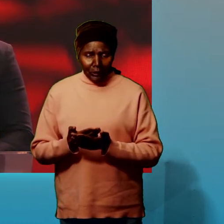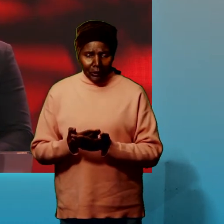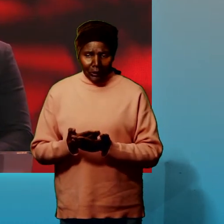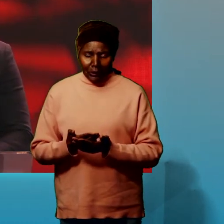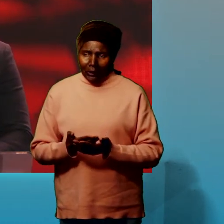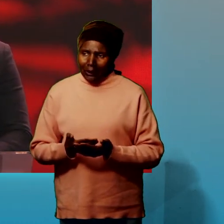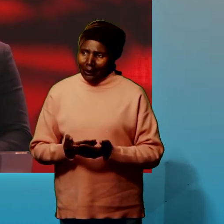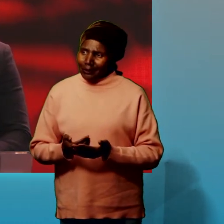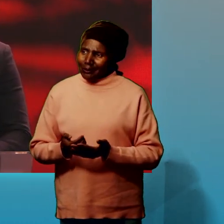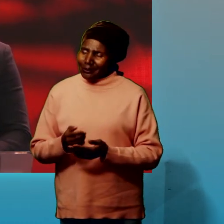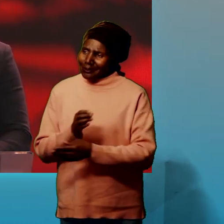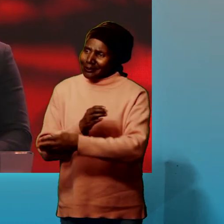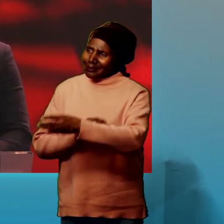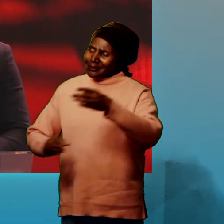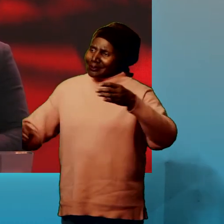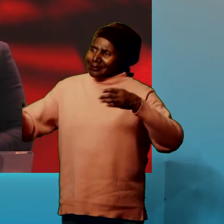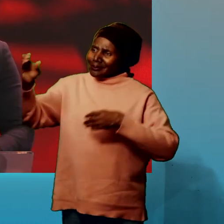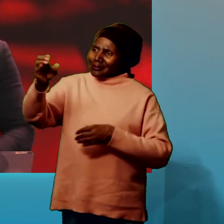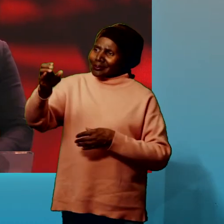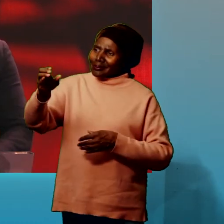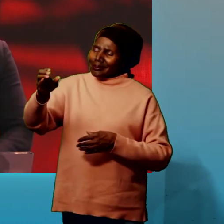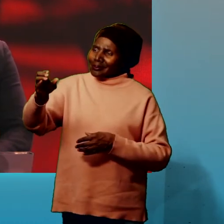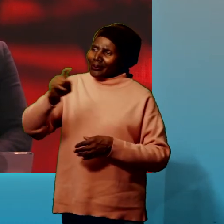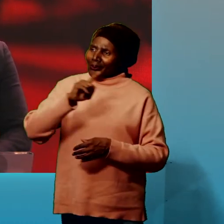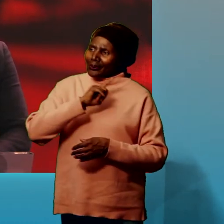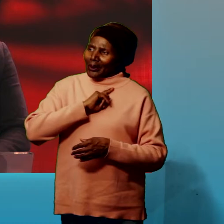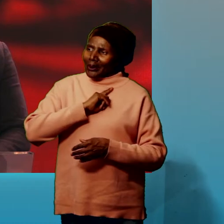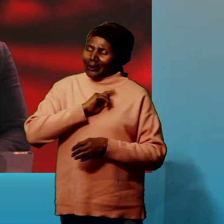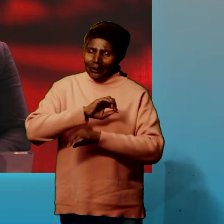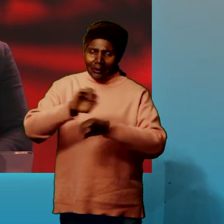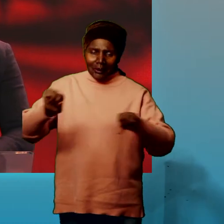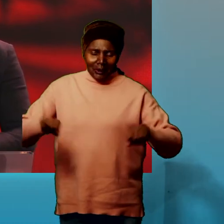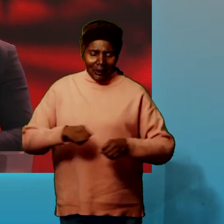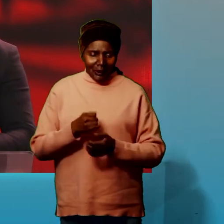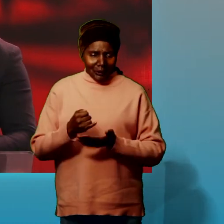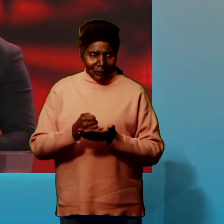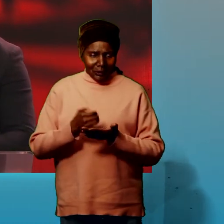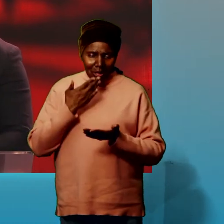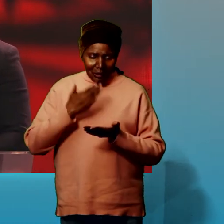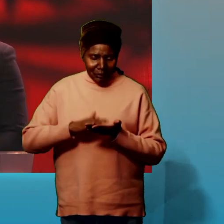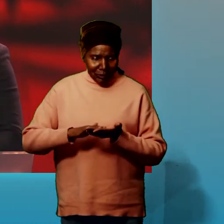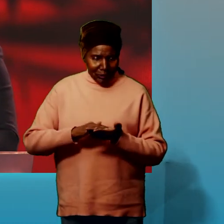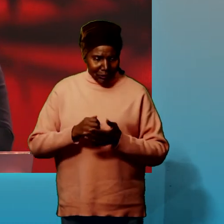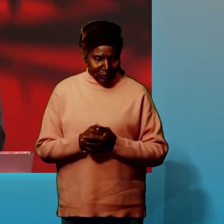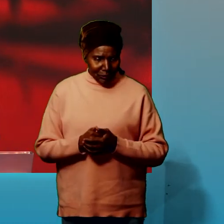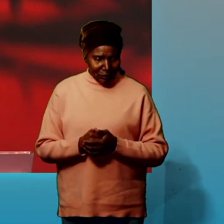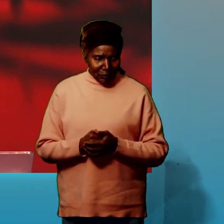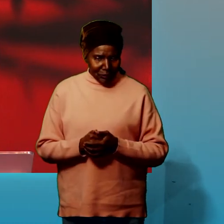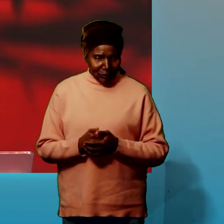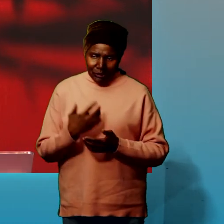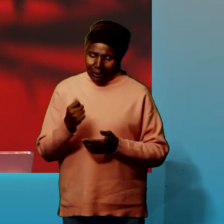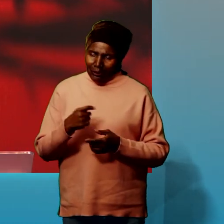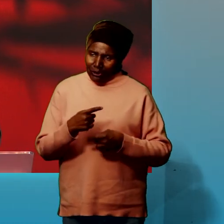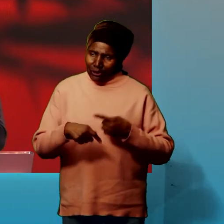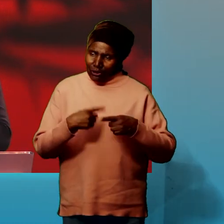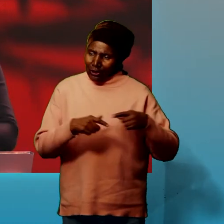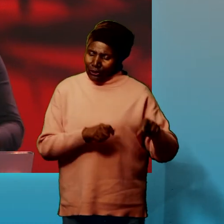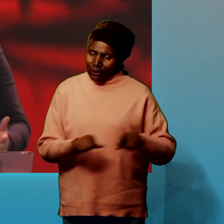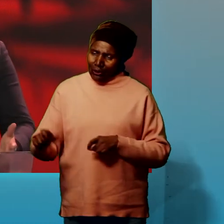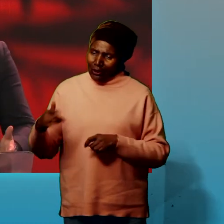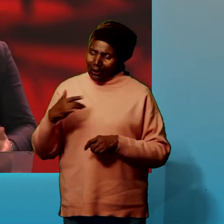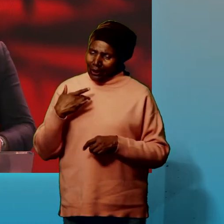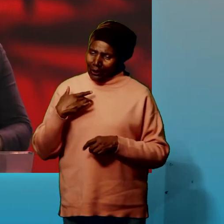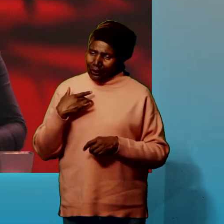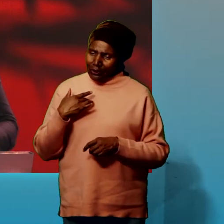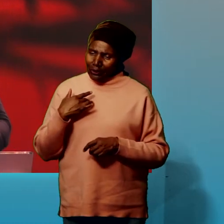remission of our sins, that we could have access to the Father, that we could enjoy eternal life in the place